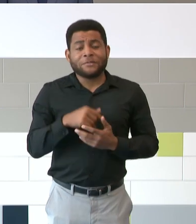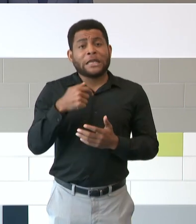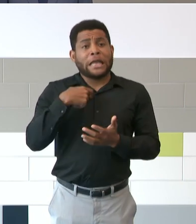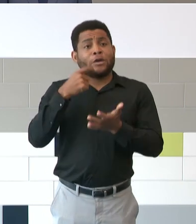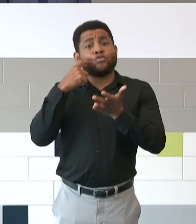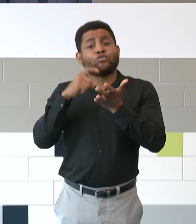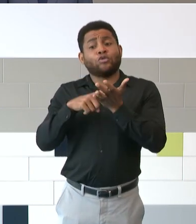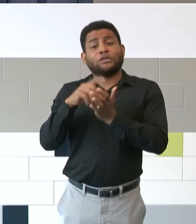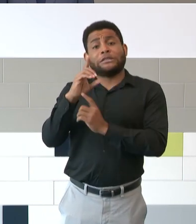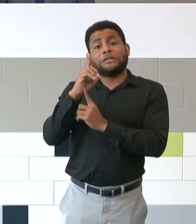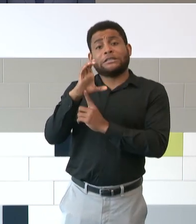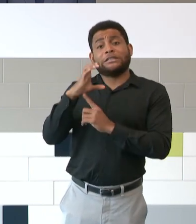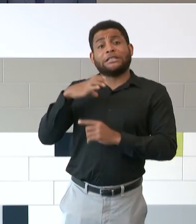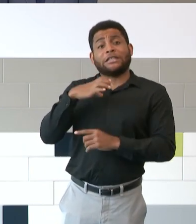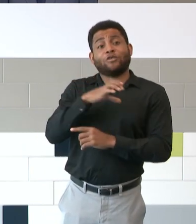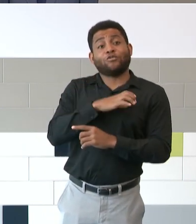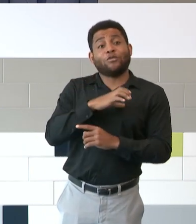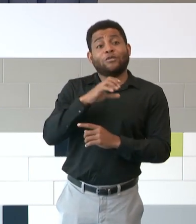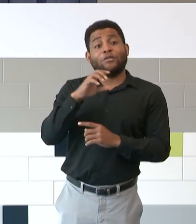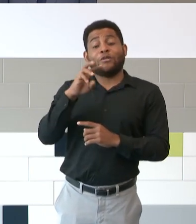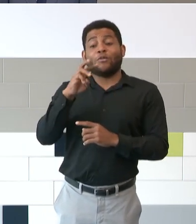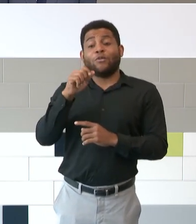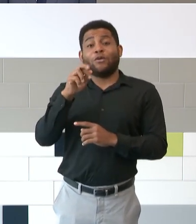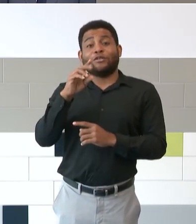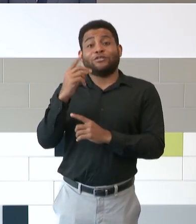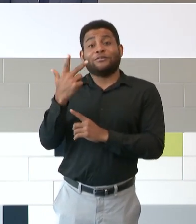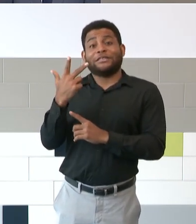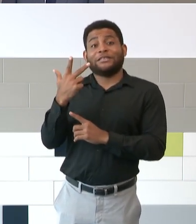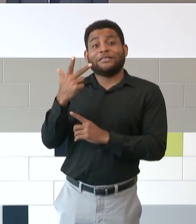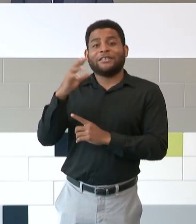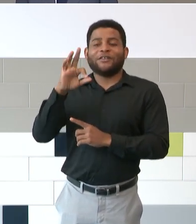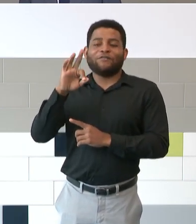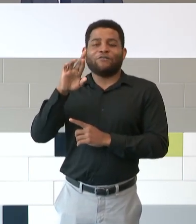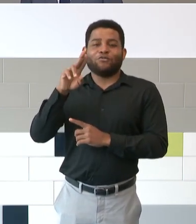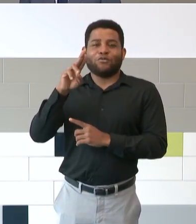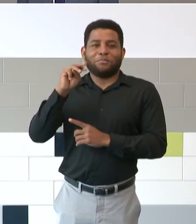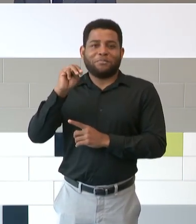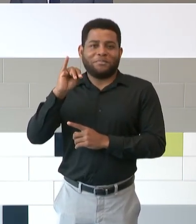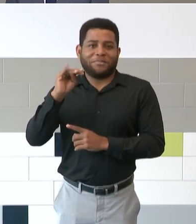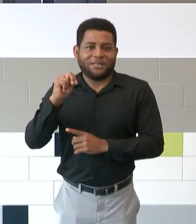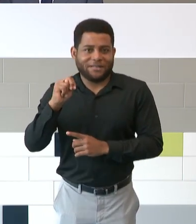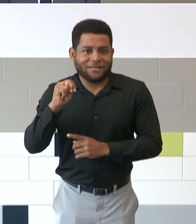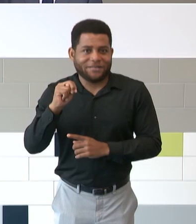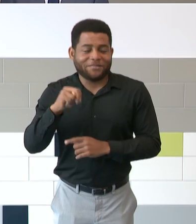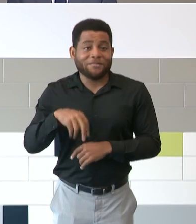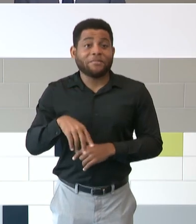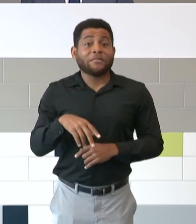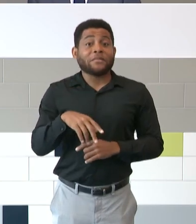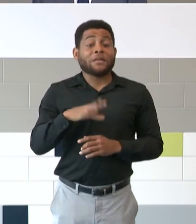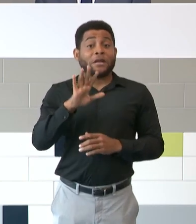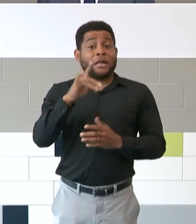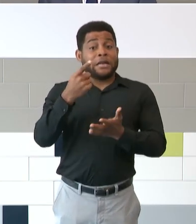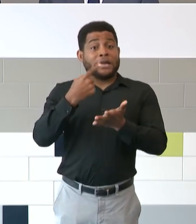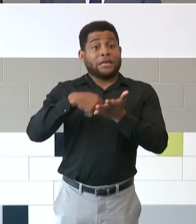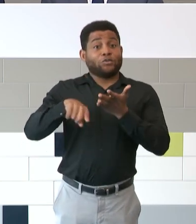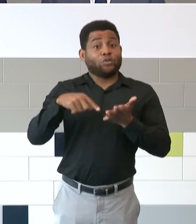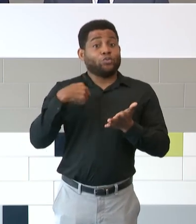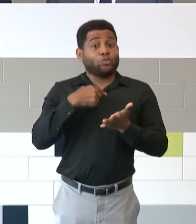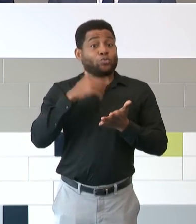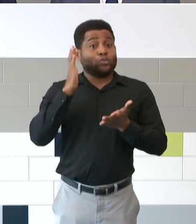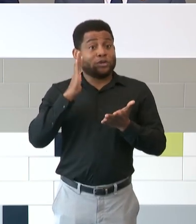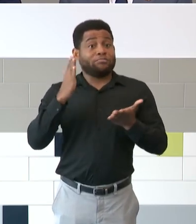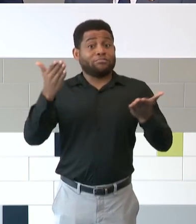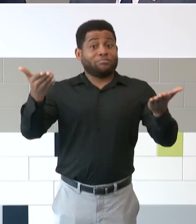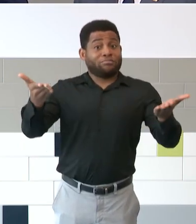the council member for Ward 3. So we're going to welcome next Monday over 50,000 students to